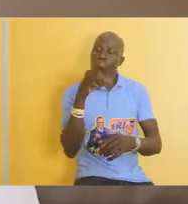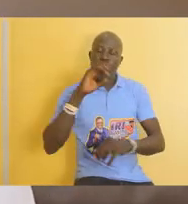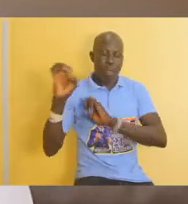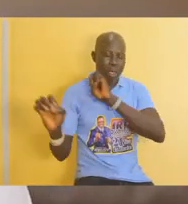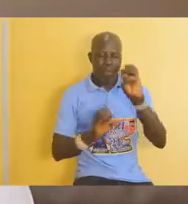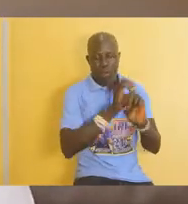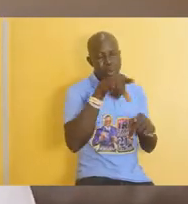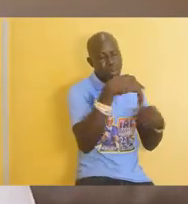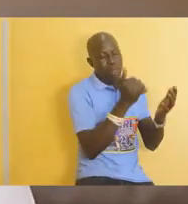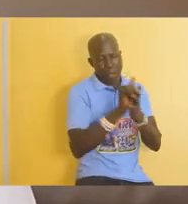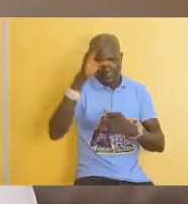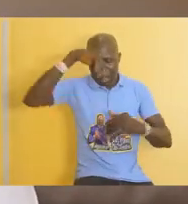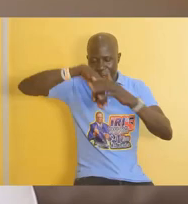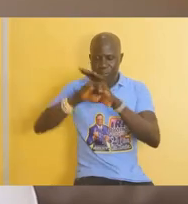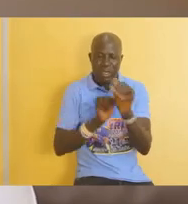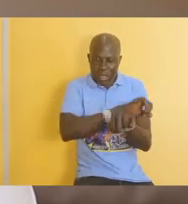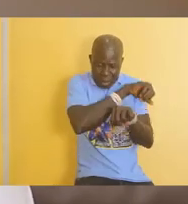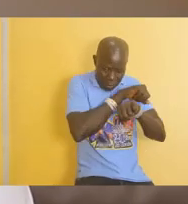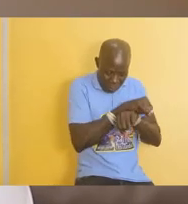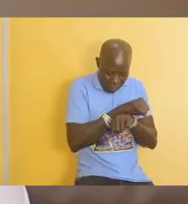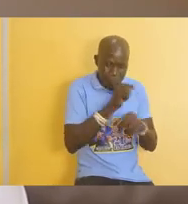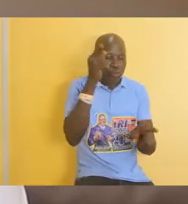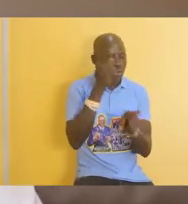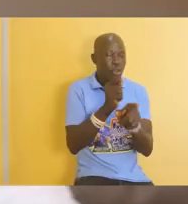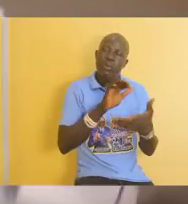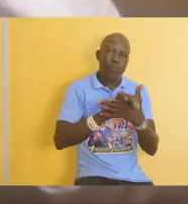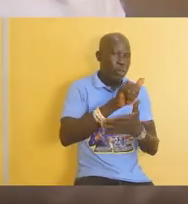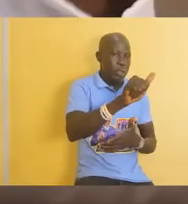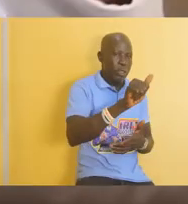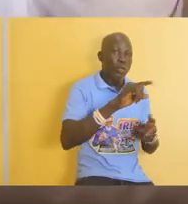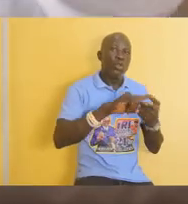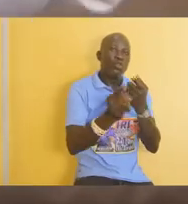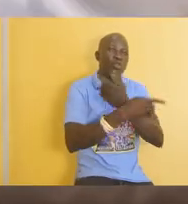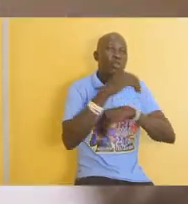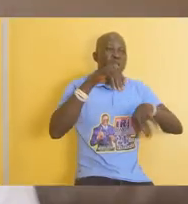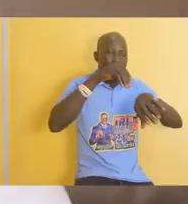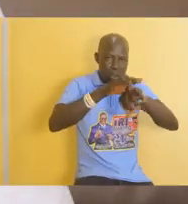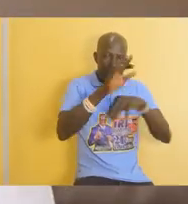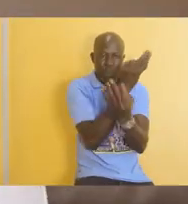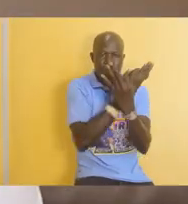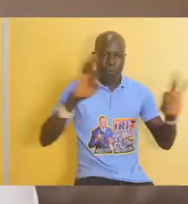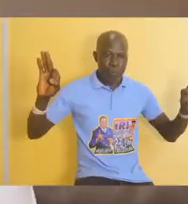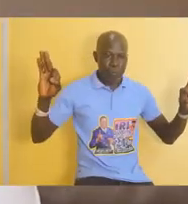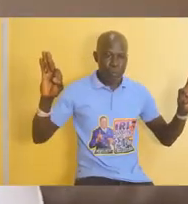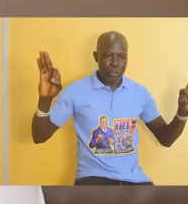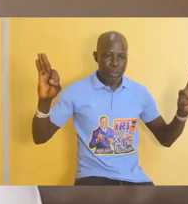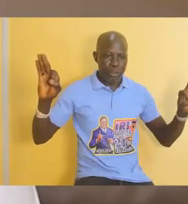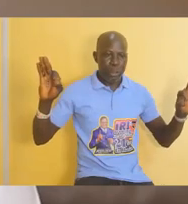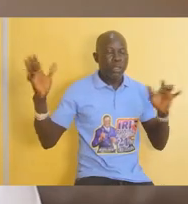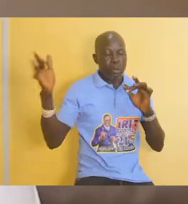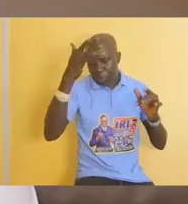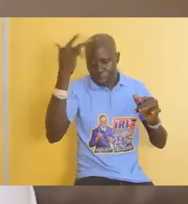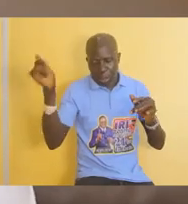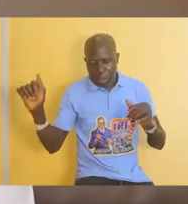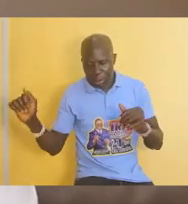ní ìgbèkùn. Every mankind in captivity. Kìkì kó gbàgbọ́ ni. You should just believe. Òní gangan la tú ọ sílẹ̀. Amen. We are delivered today. Nítorí